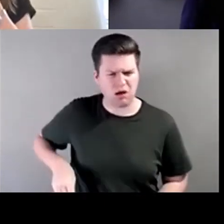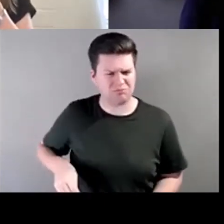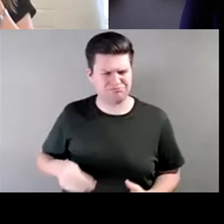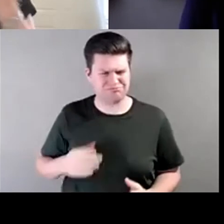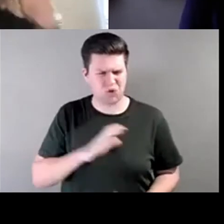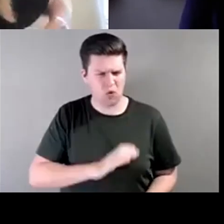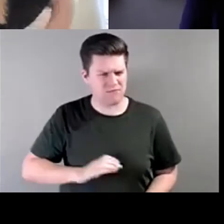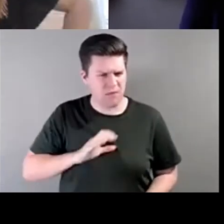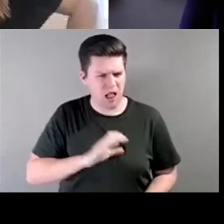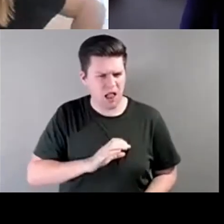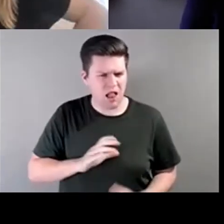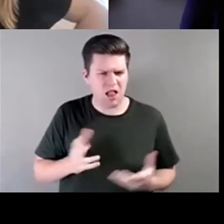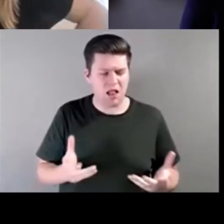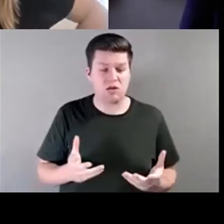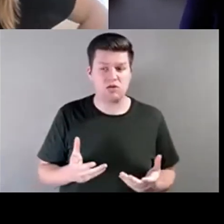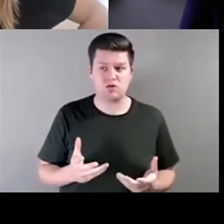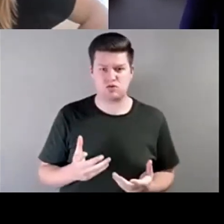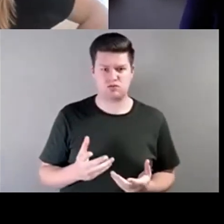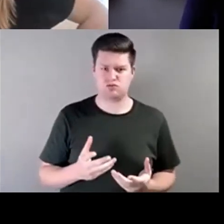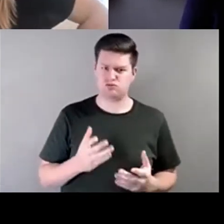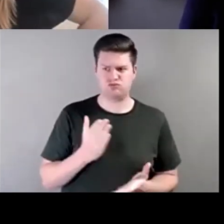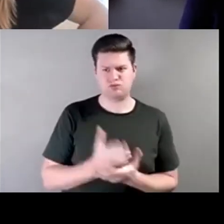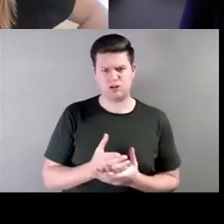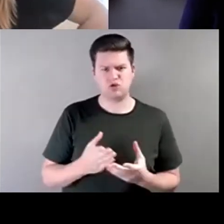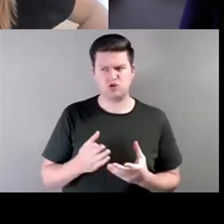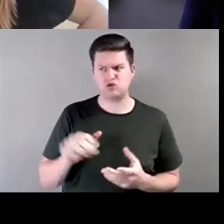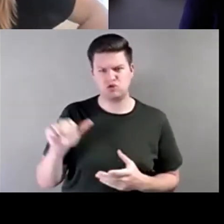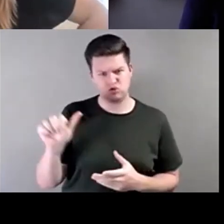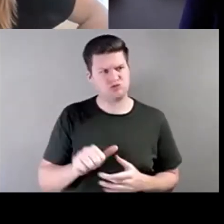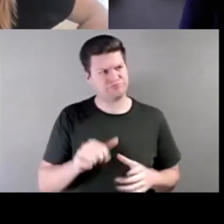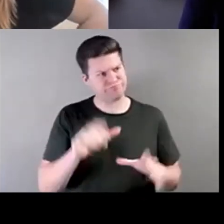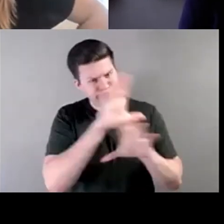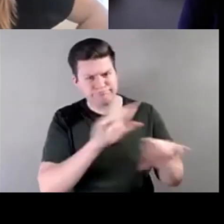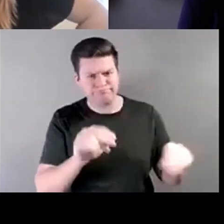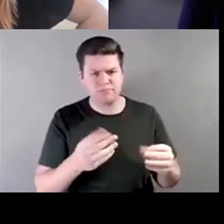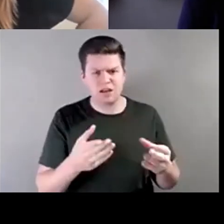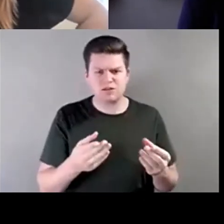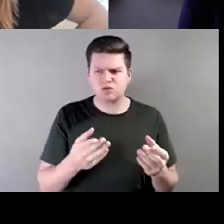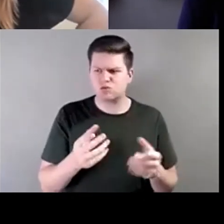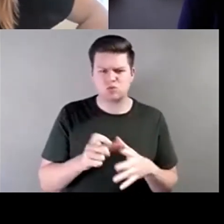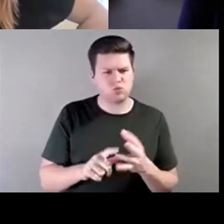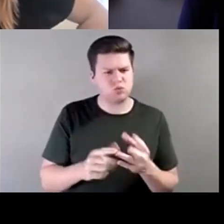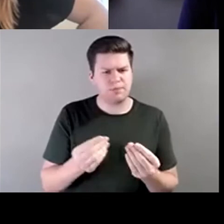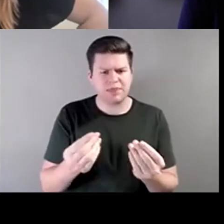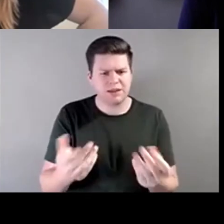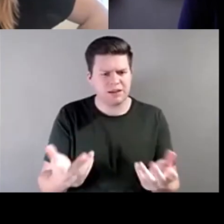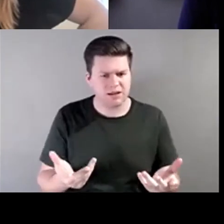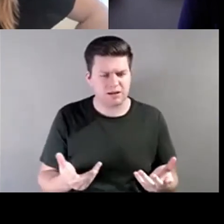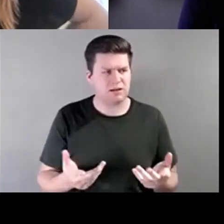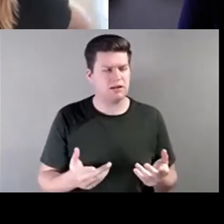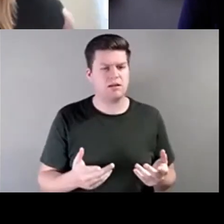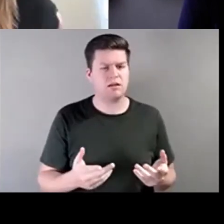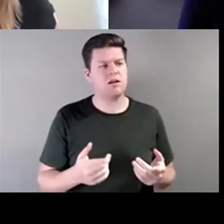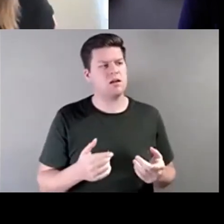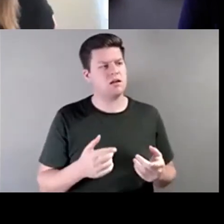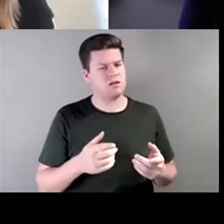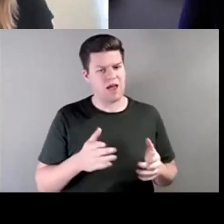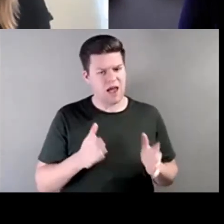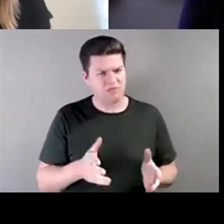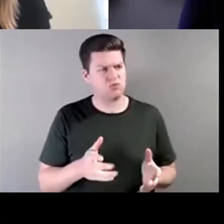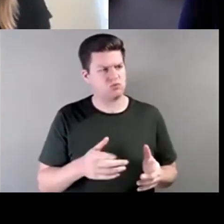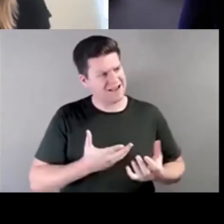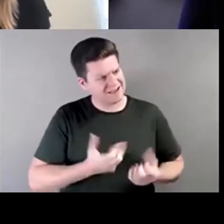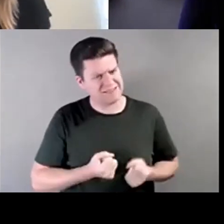should be done in order to say to businesses, look, this has to be used as proof of age. If you're not happy with it, then